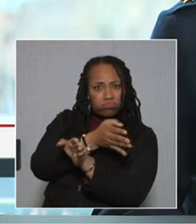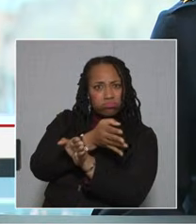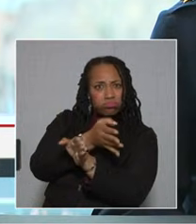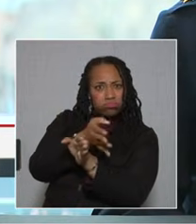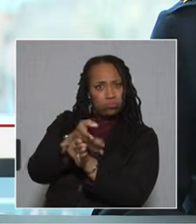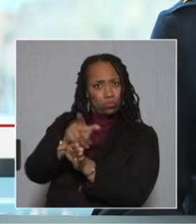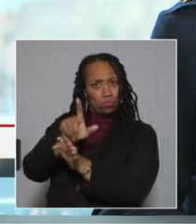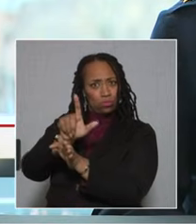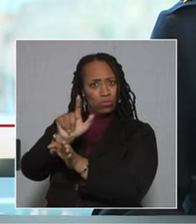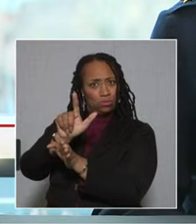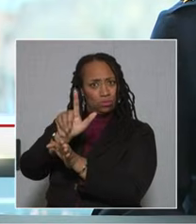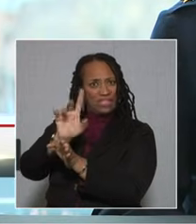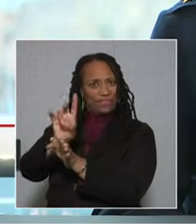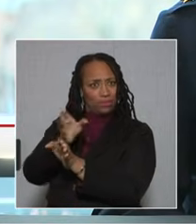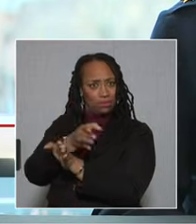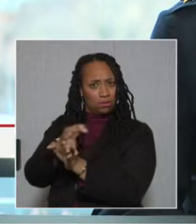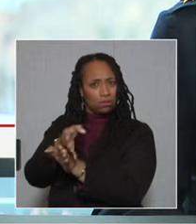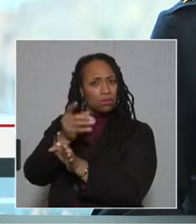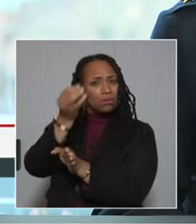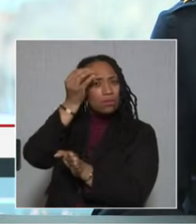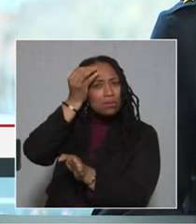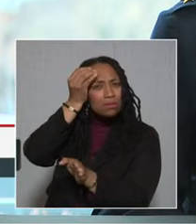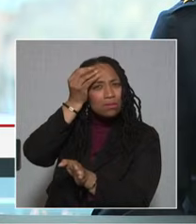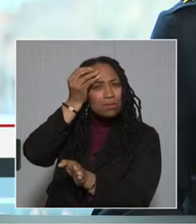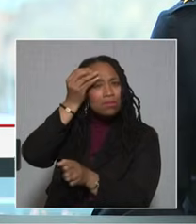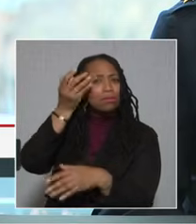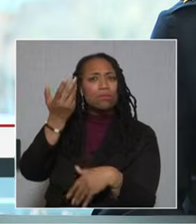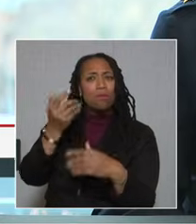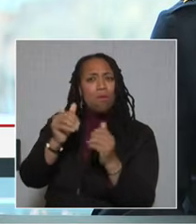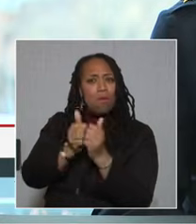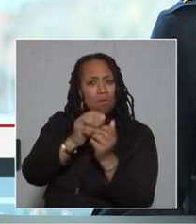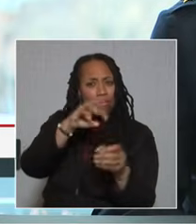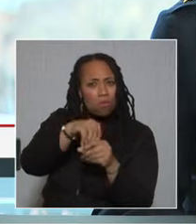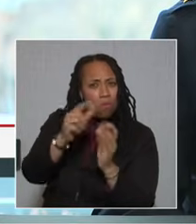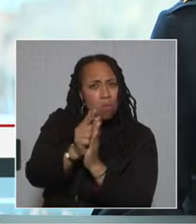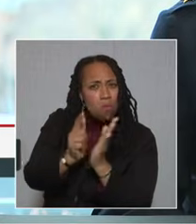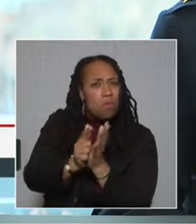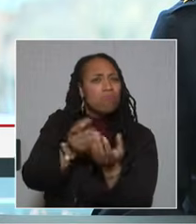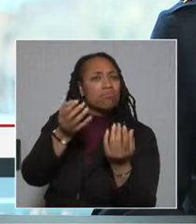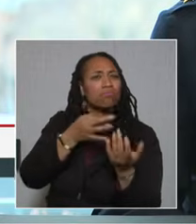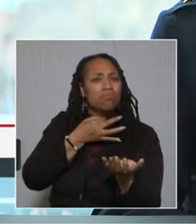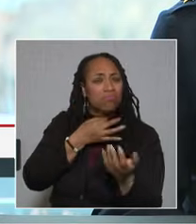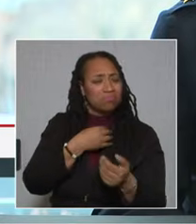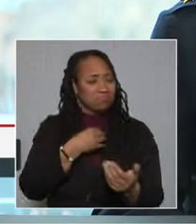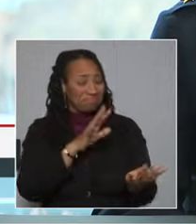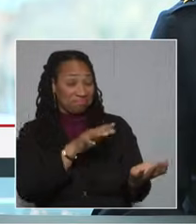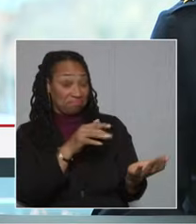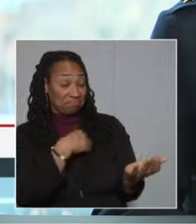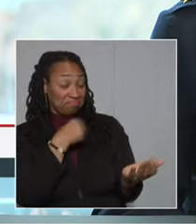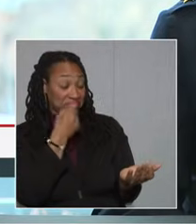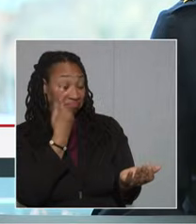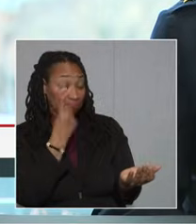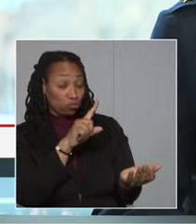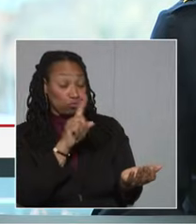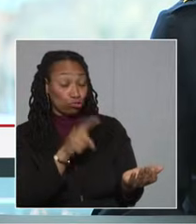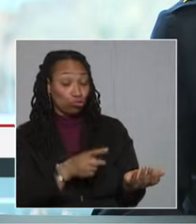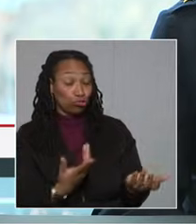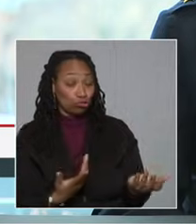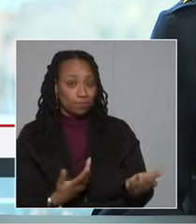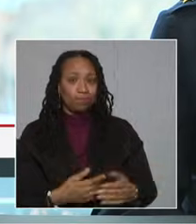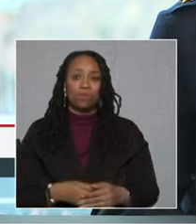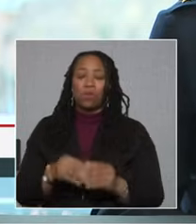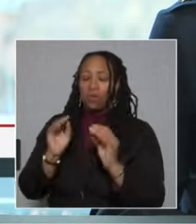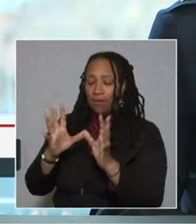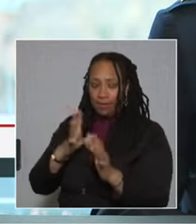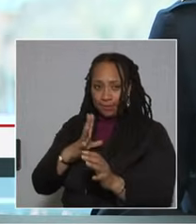of permanent legislation. I'm not sure I follow your question. I'm No not. problem. So my question is that